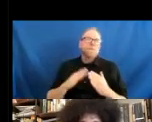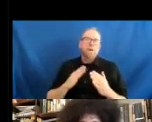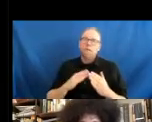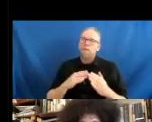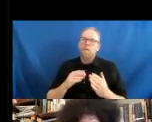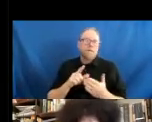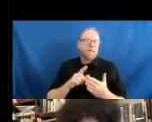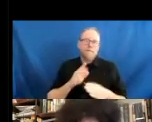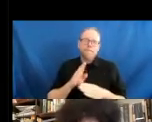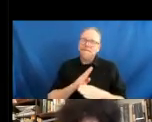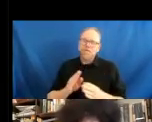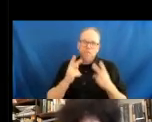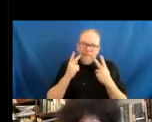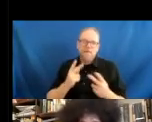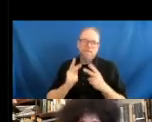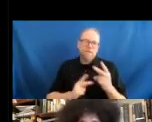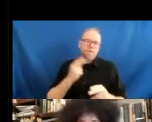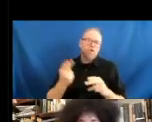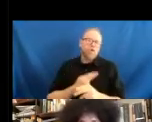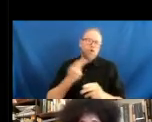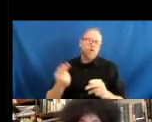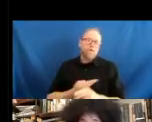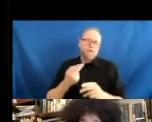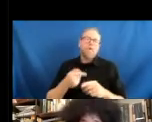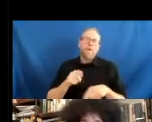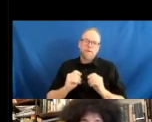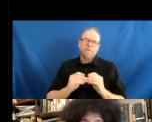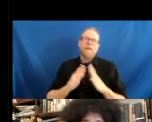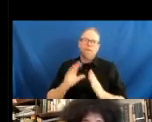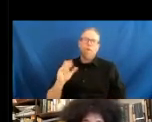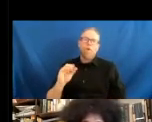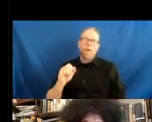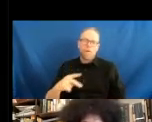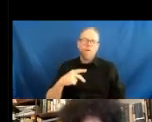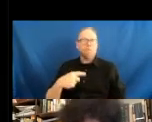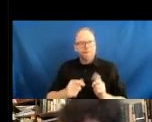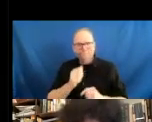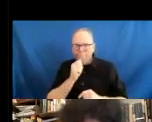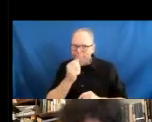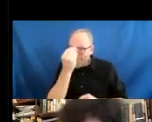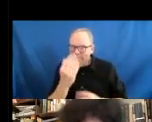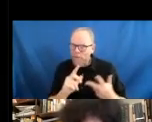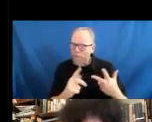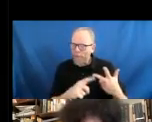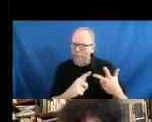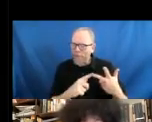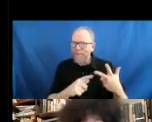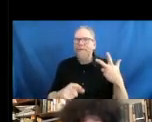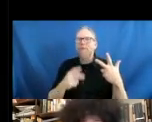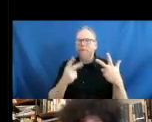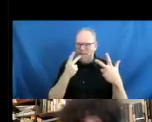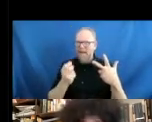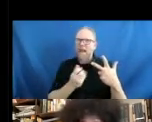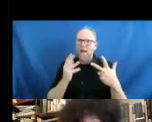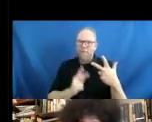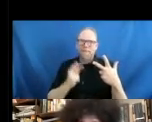legal entities we see folks use when starting a cooperative. But there's a secret third one that we see a lot of